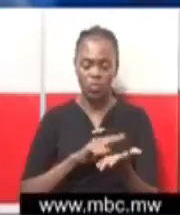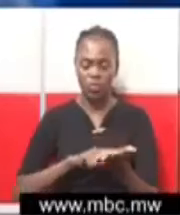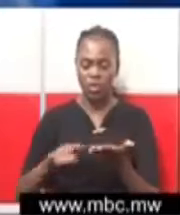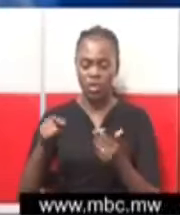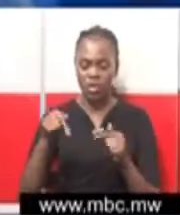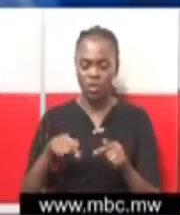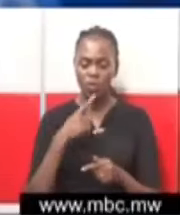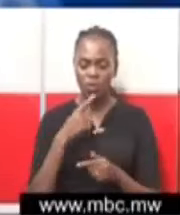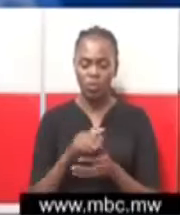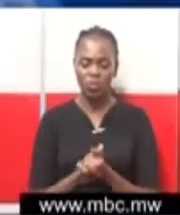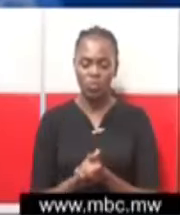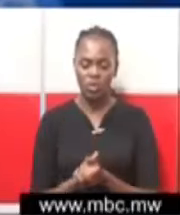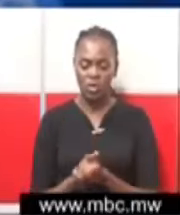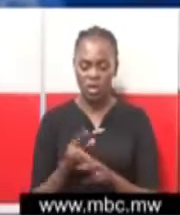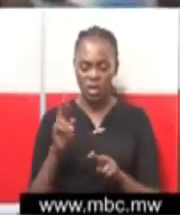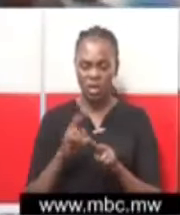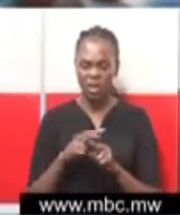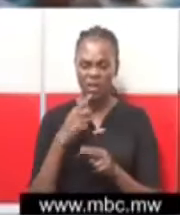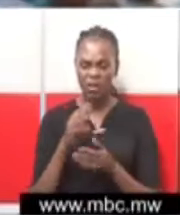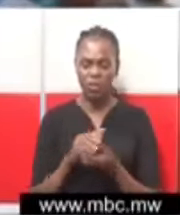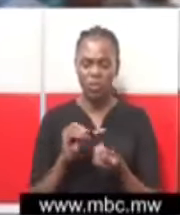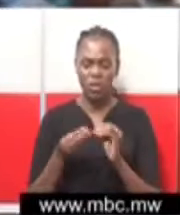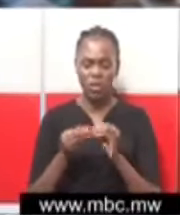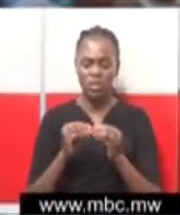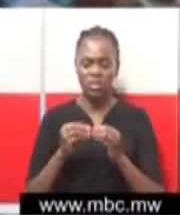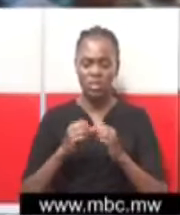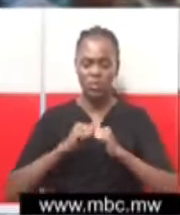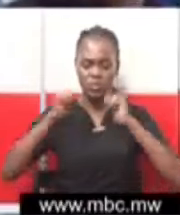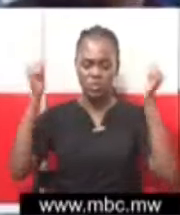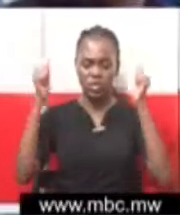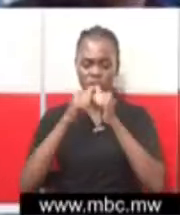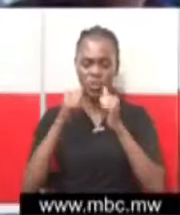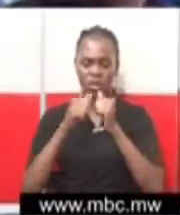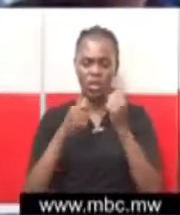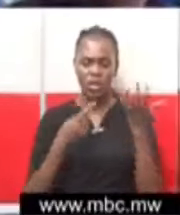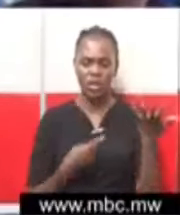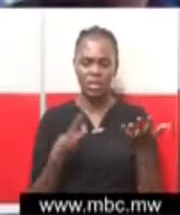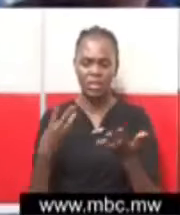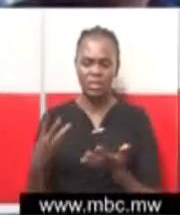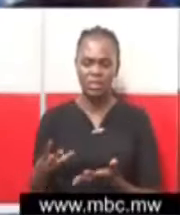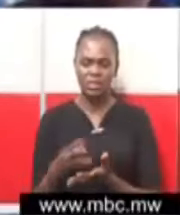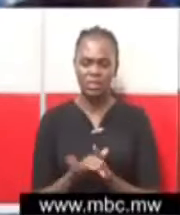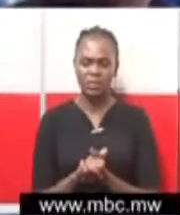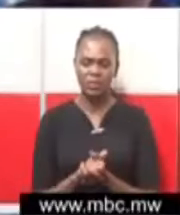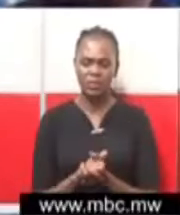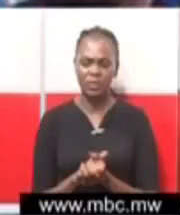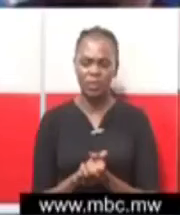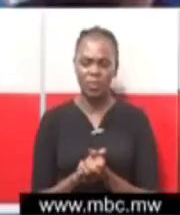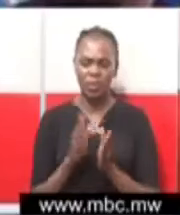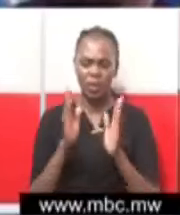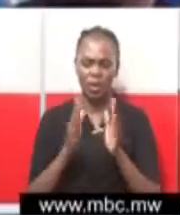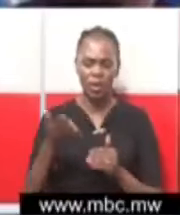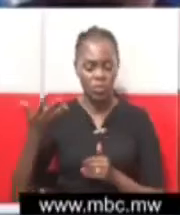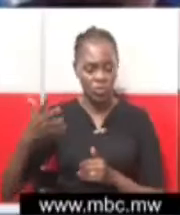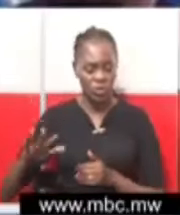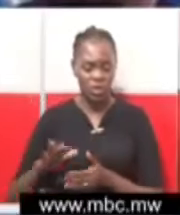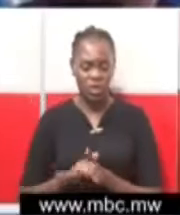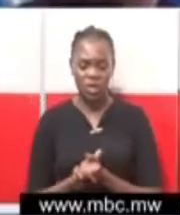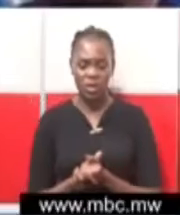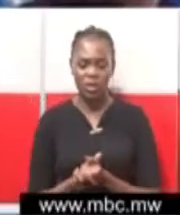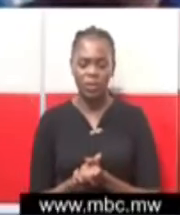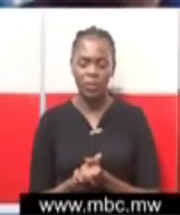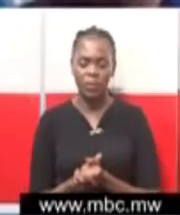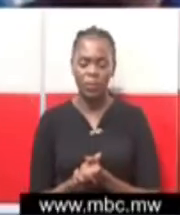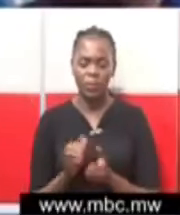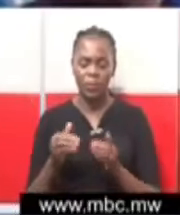will effect resolutions passed in 2018 on voting criteria. Among others, the Central Executive